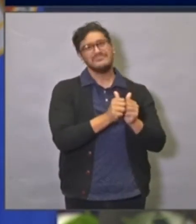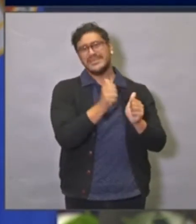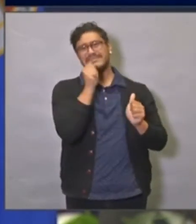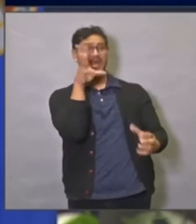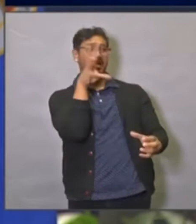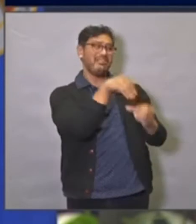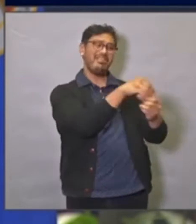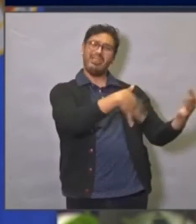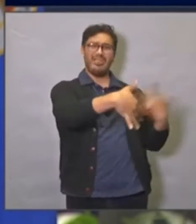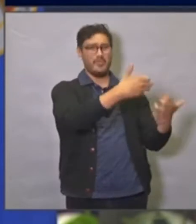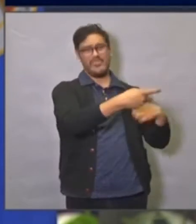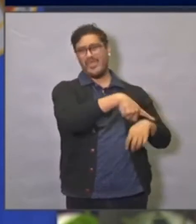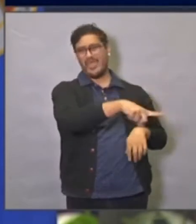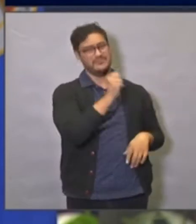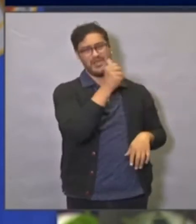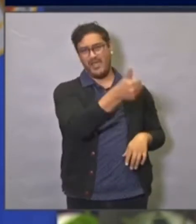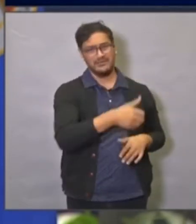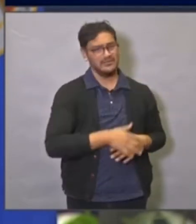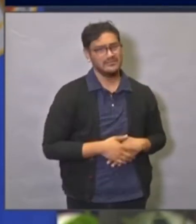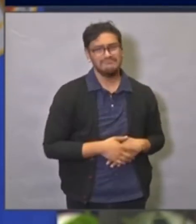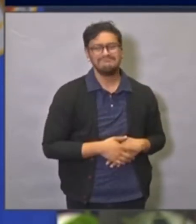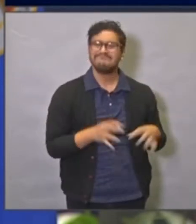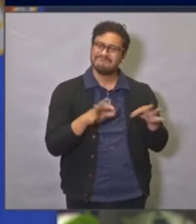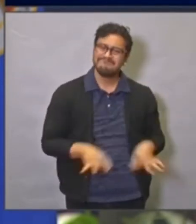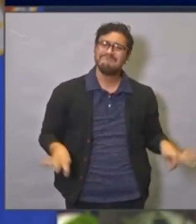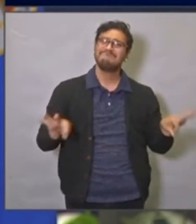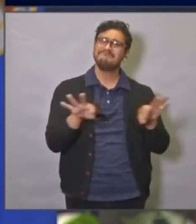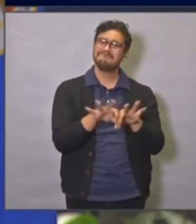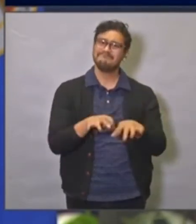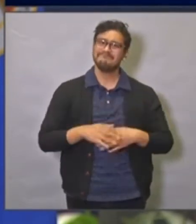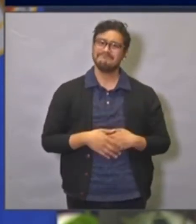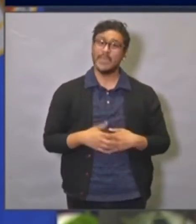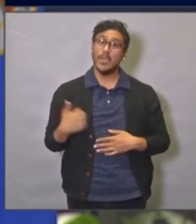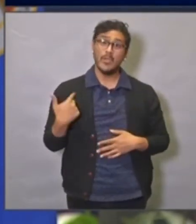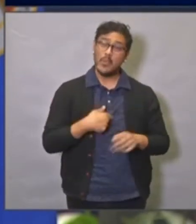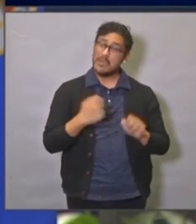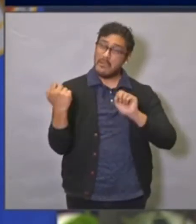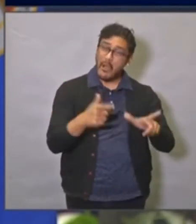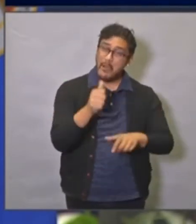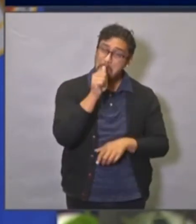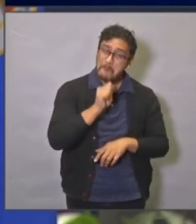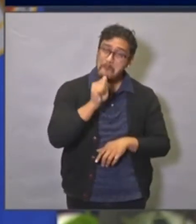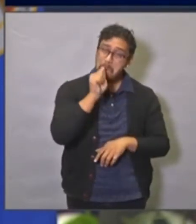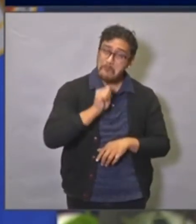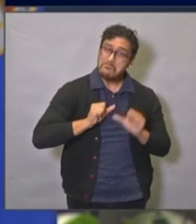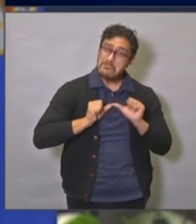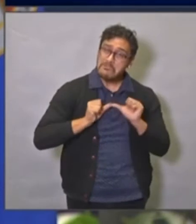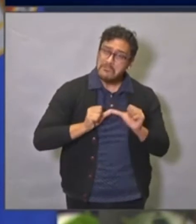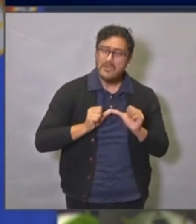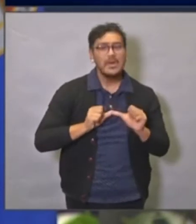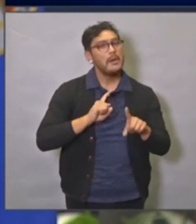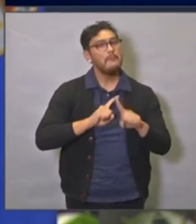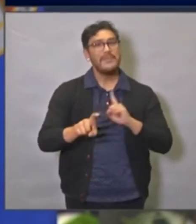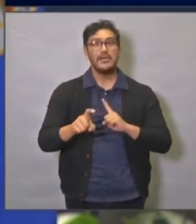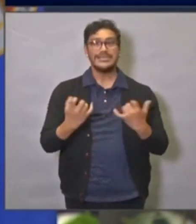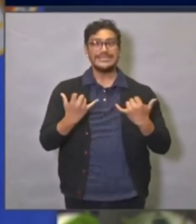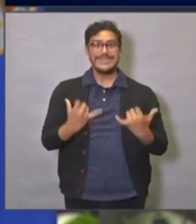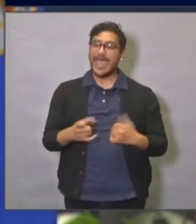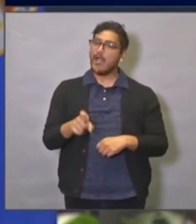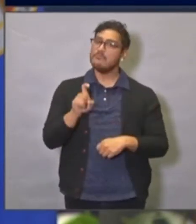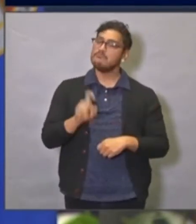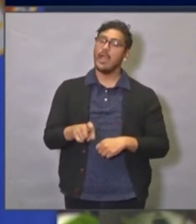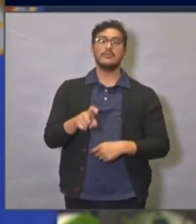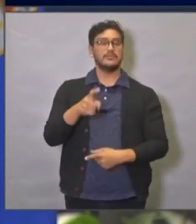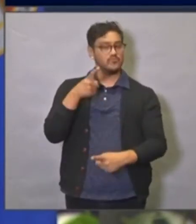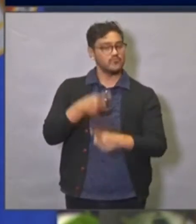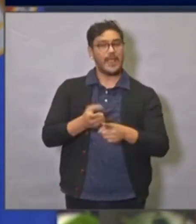Our residents and our communities have been patient throughout this process, but we need to continue to do the right thing now more than